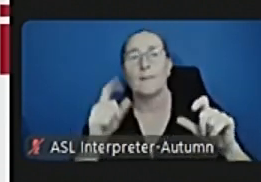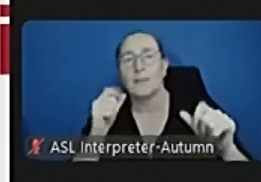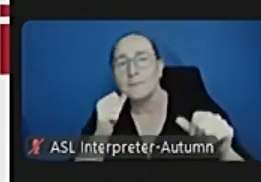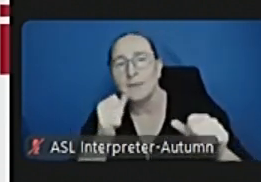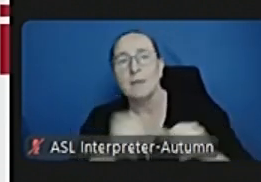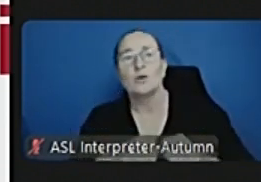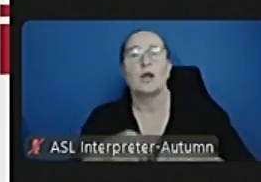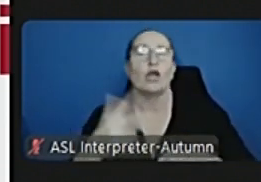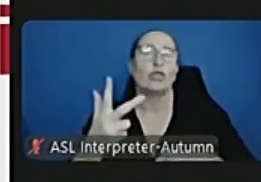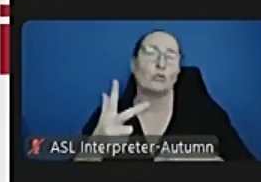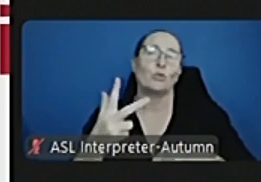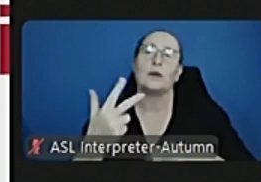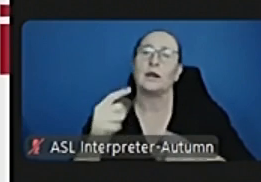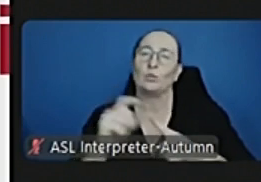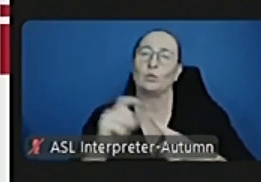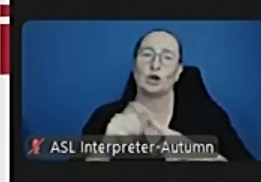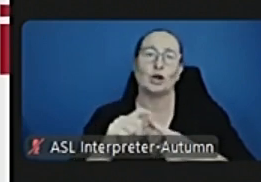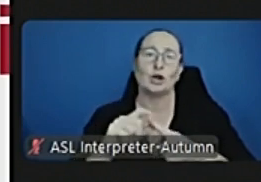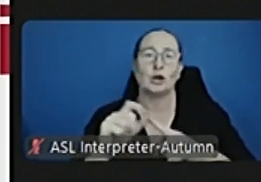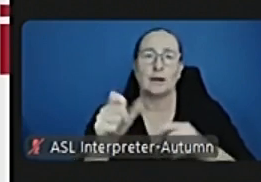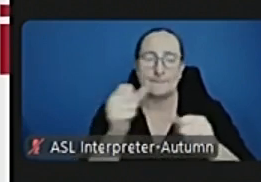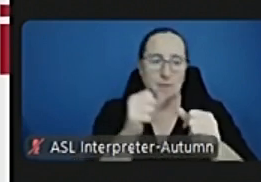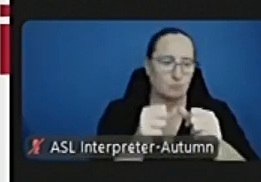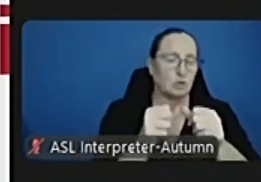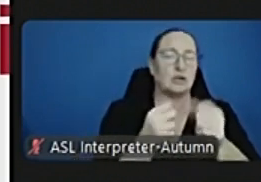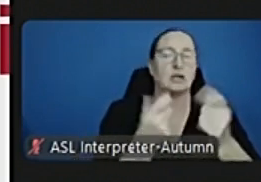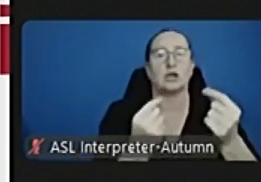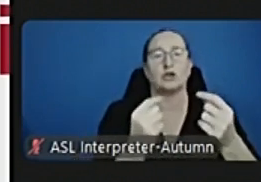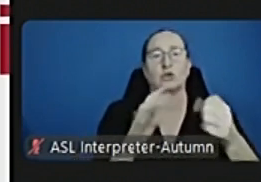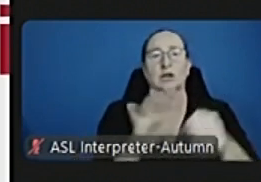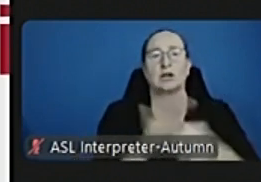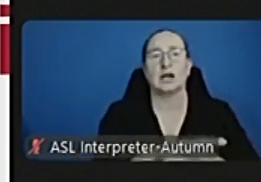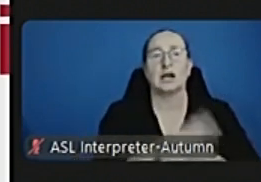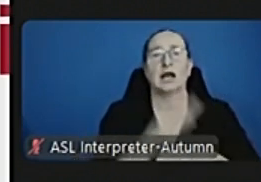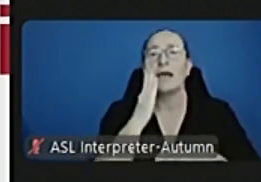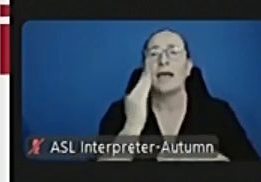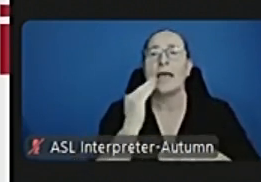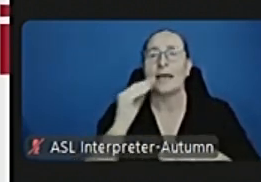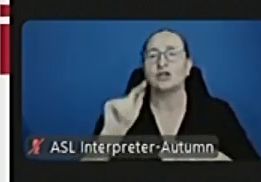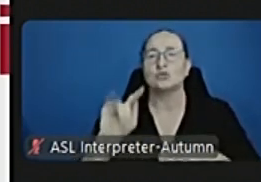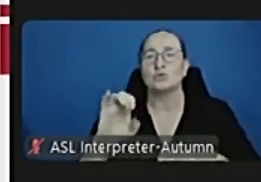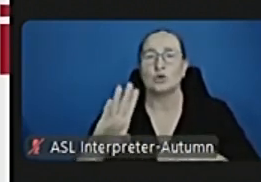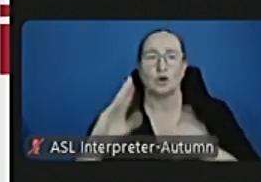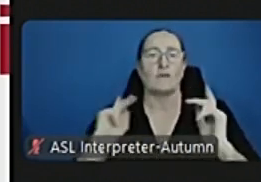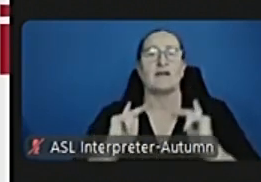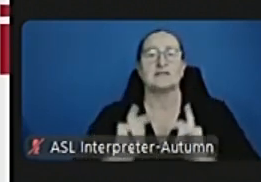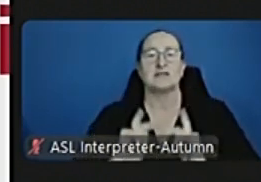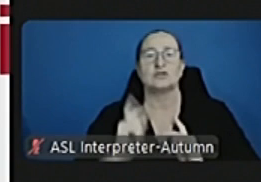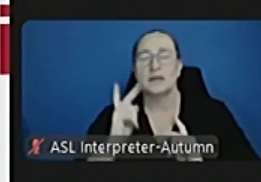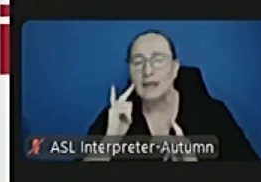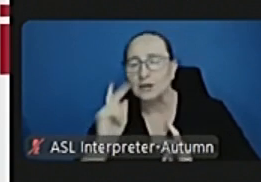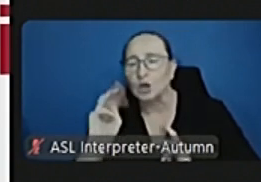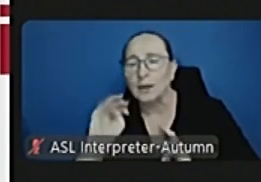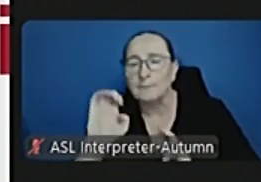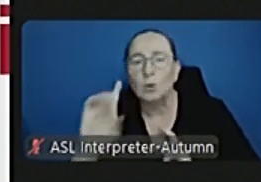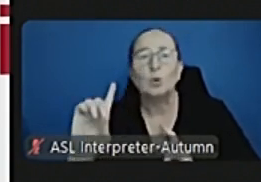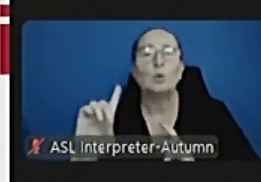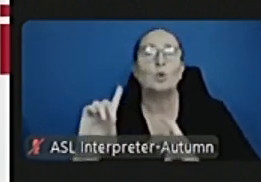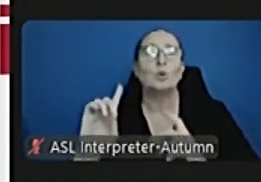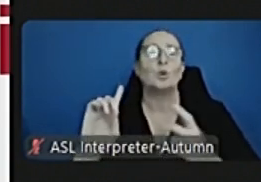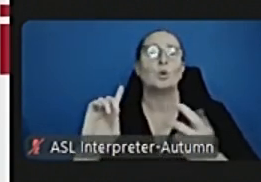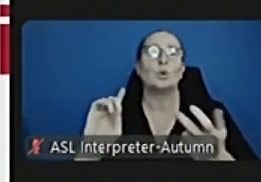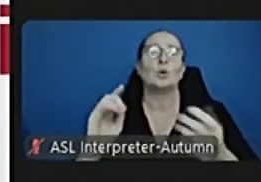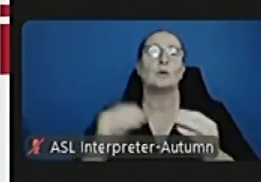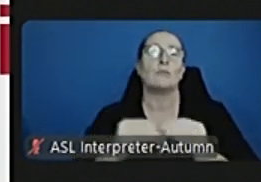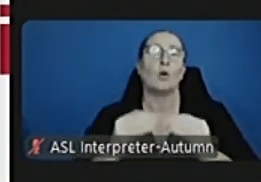recall word memory, and they also do a complete head-to-toe physical. So, and they look at mood, and more